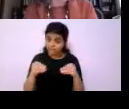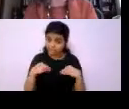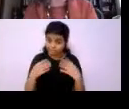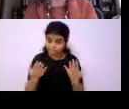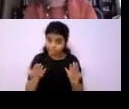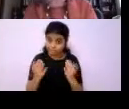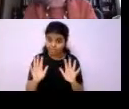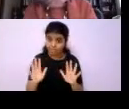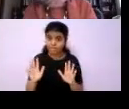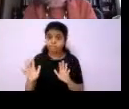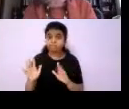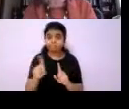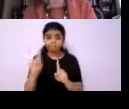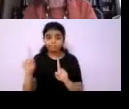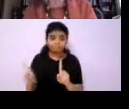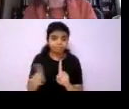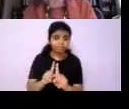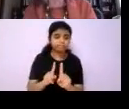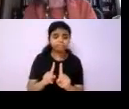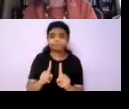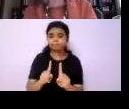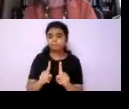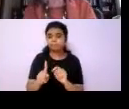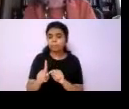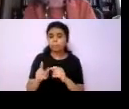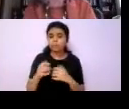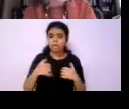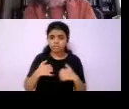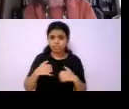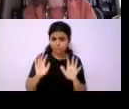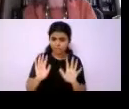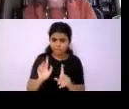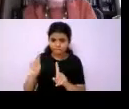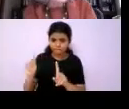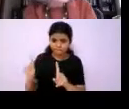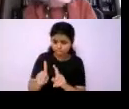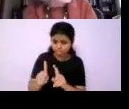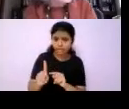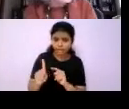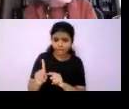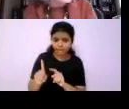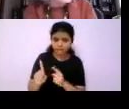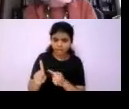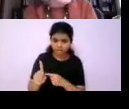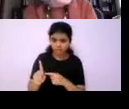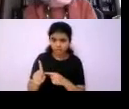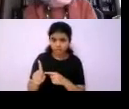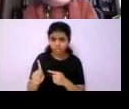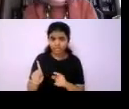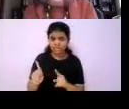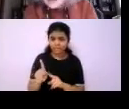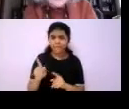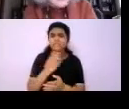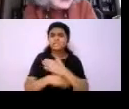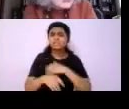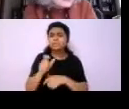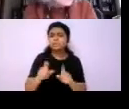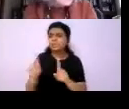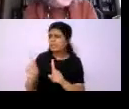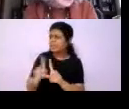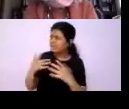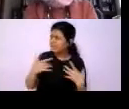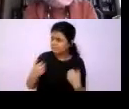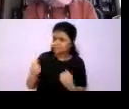workers without subordinating their interests to those of the disabled person? Can we accept